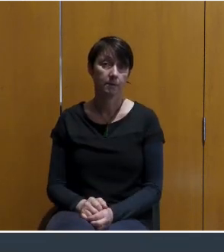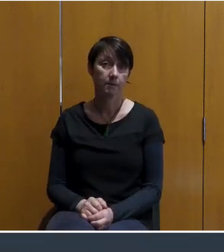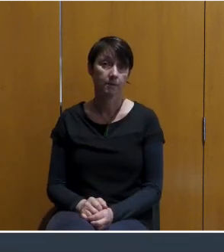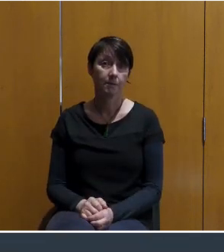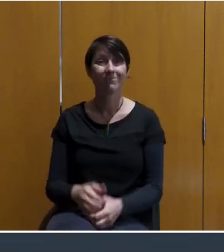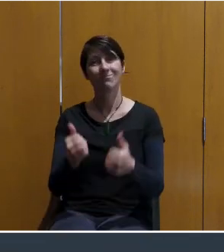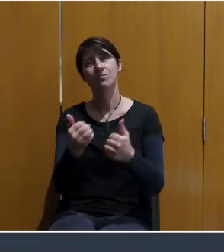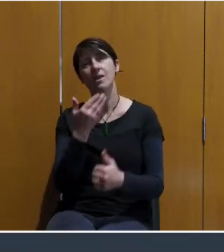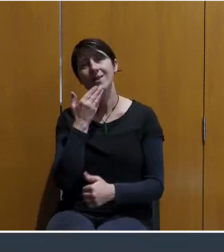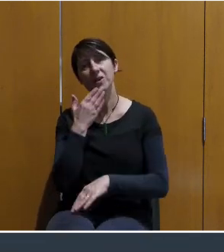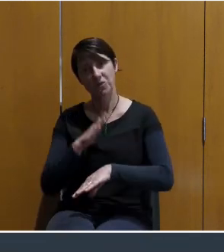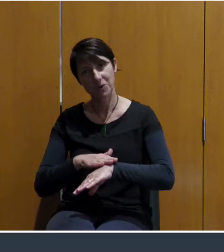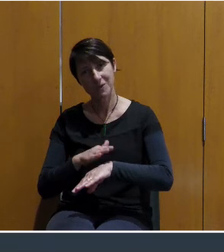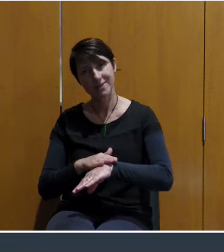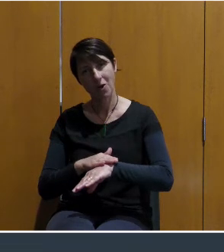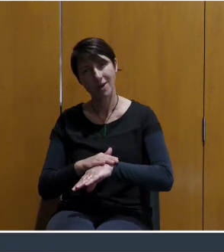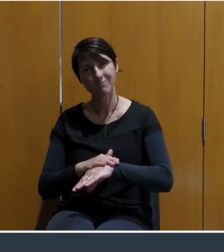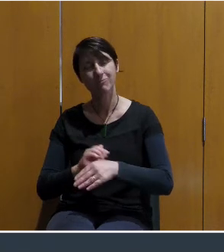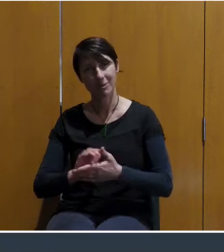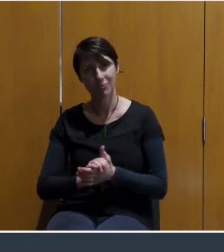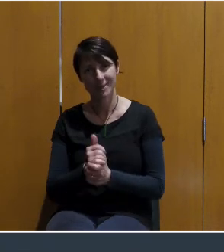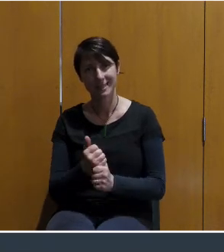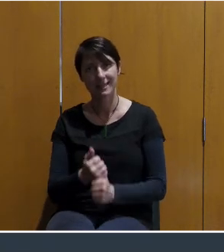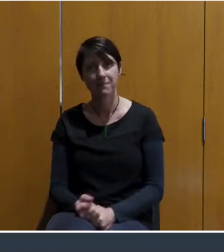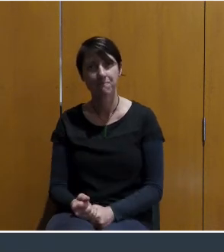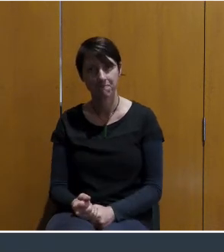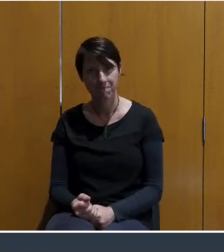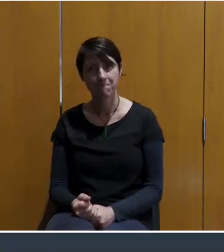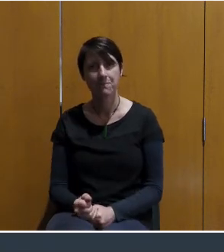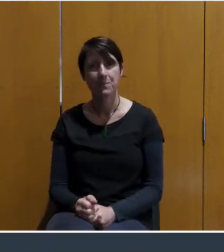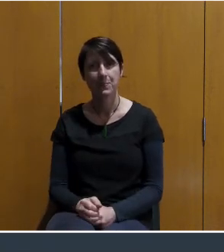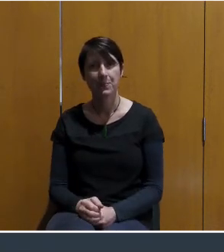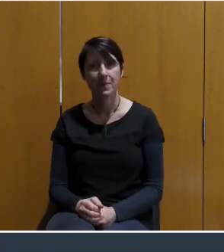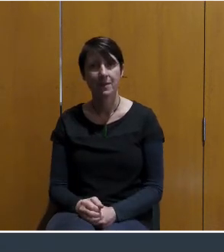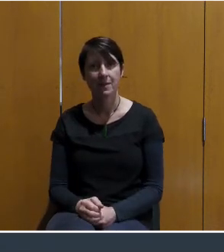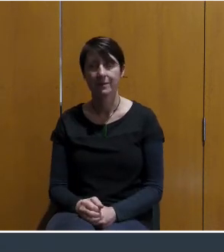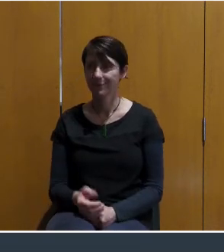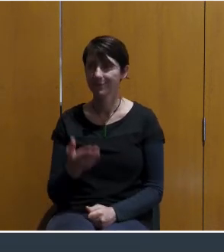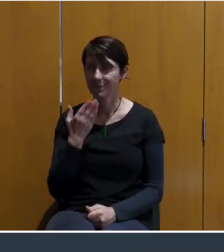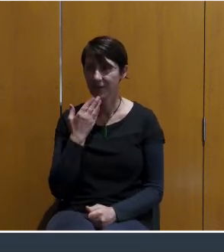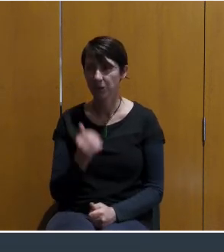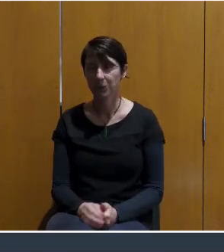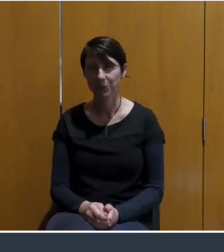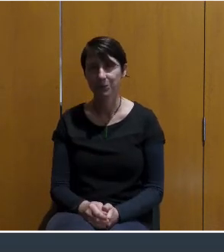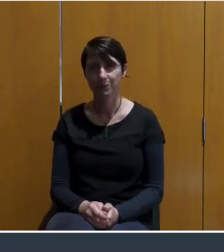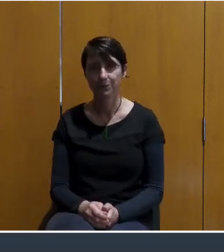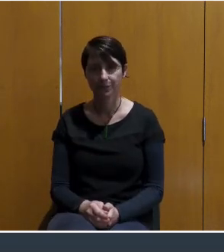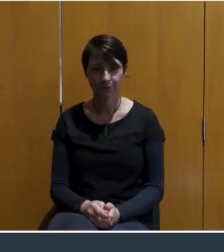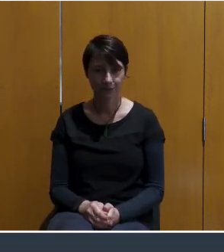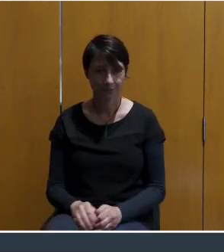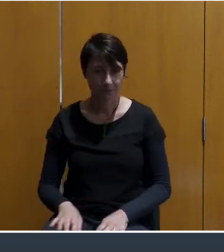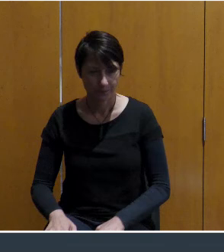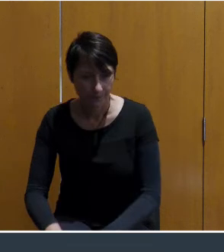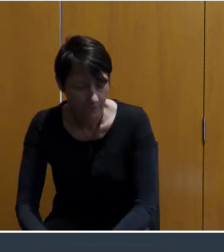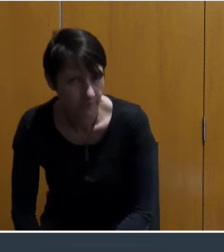Thank you very much for your time today, much appreciated. Thank you very much. Bye.